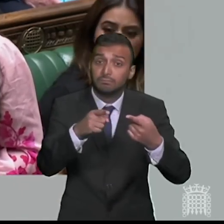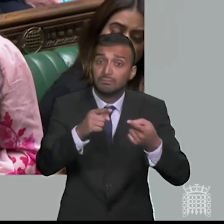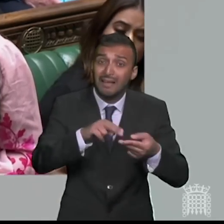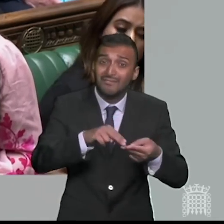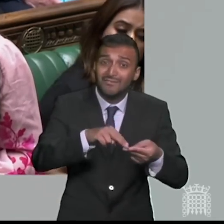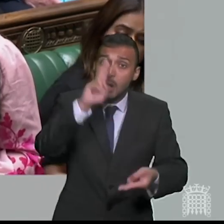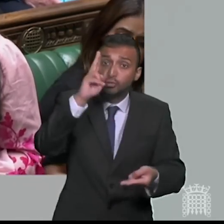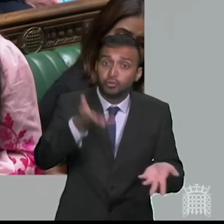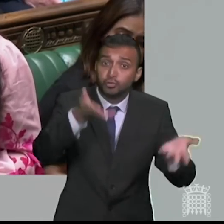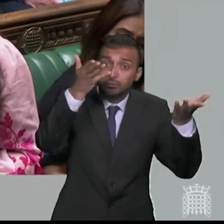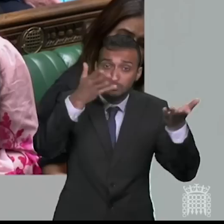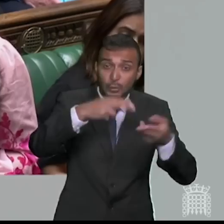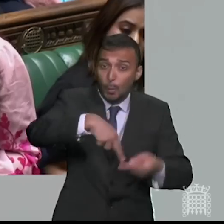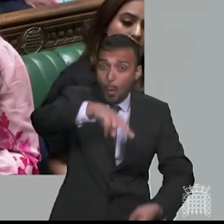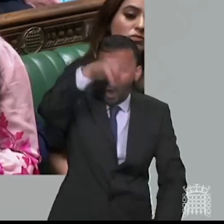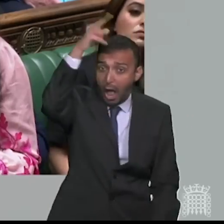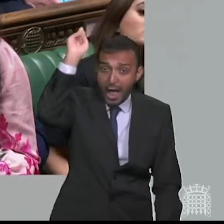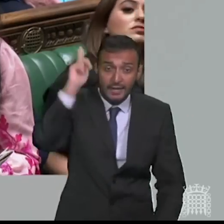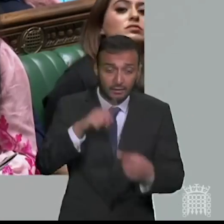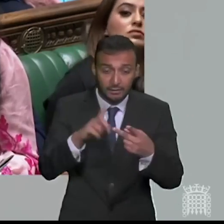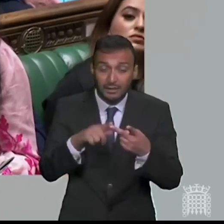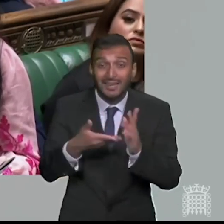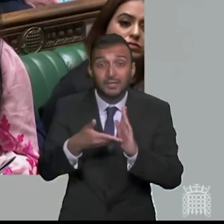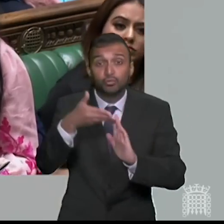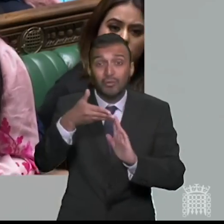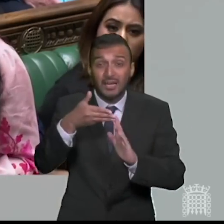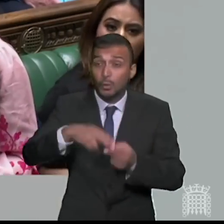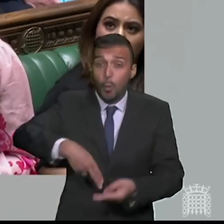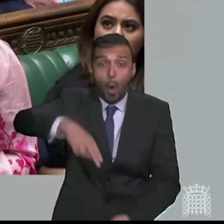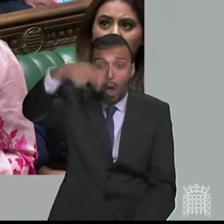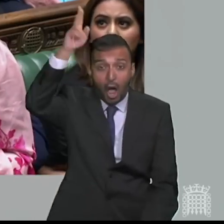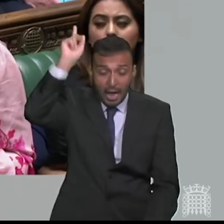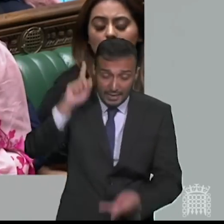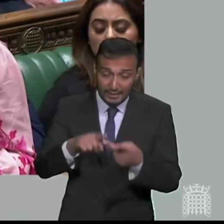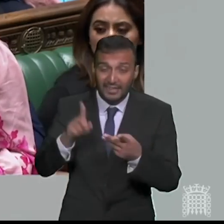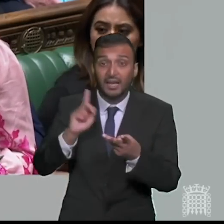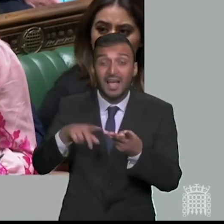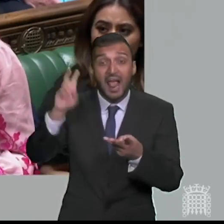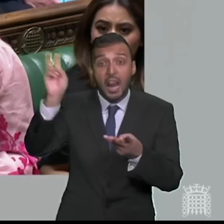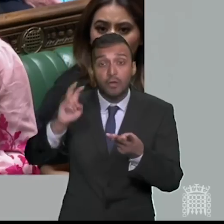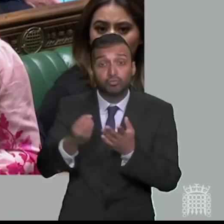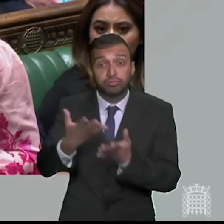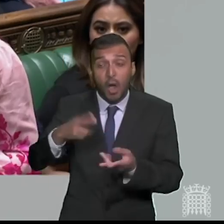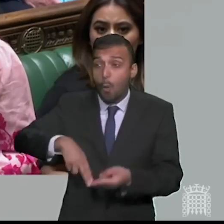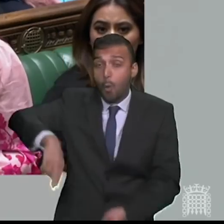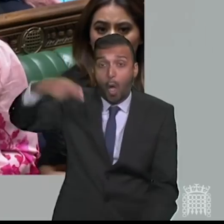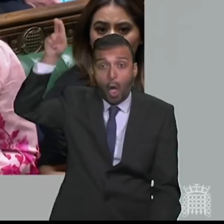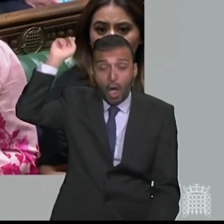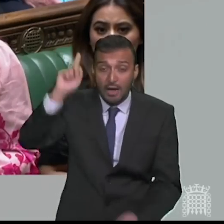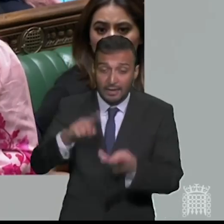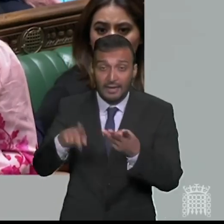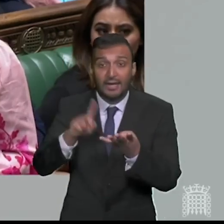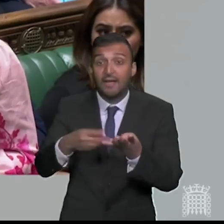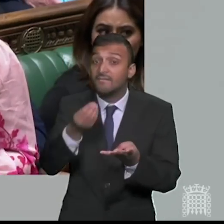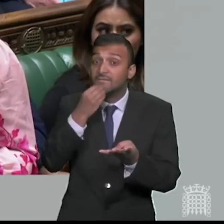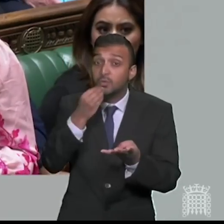interest rates set to hit 6.5% by the end of the year, energy prices double the rest of Europe, food shortages and strikes across